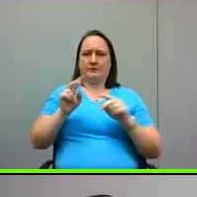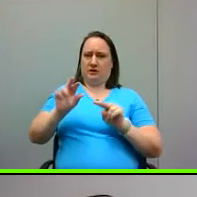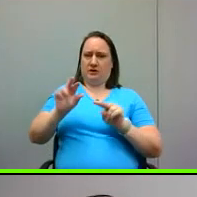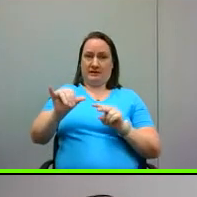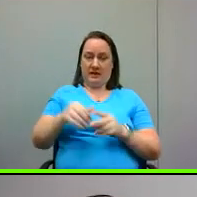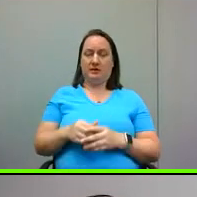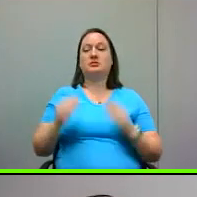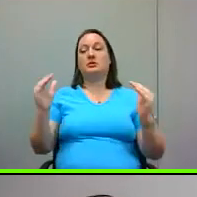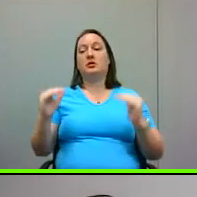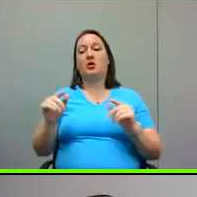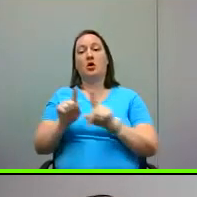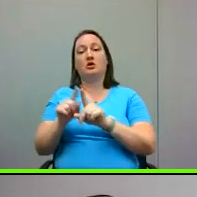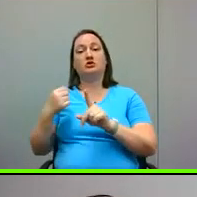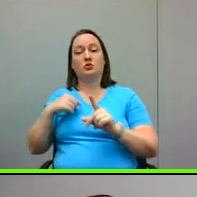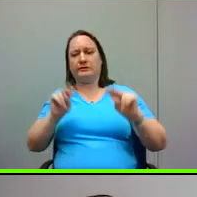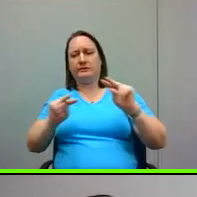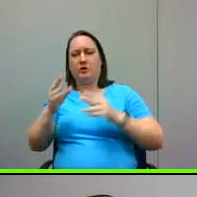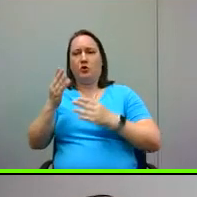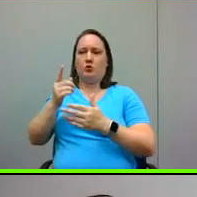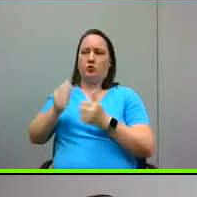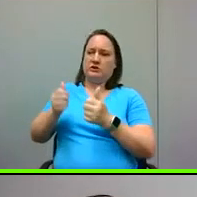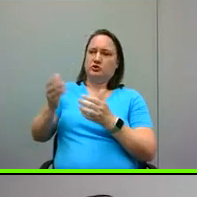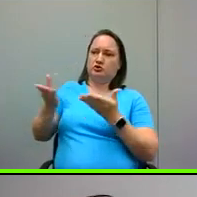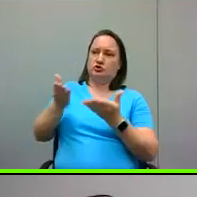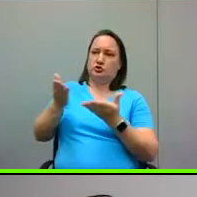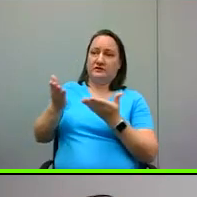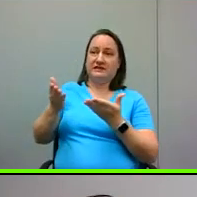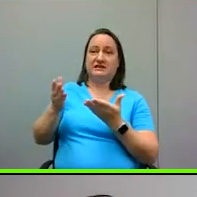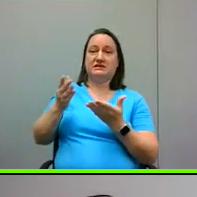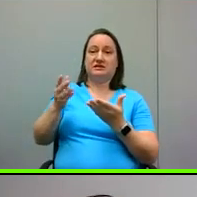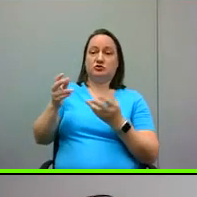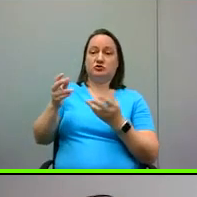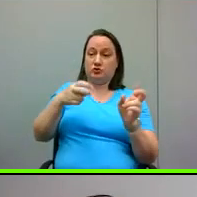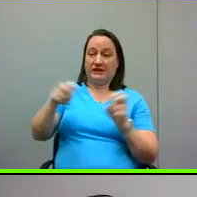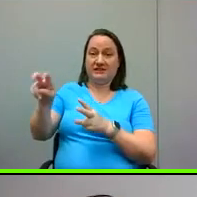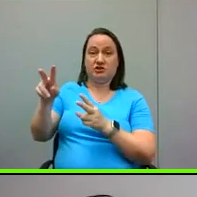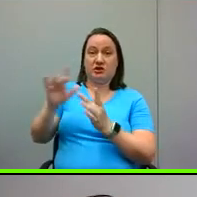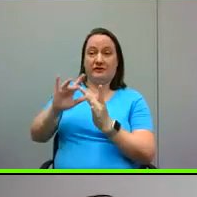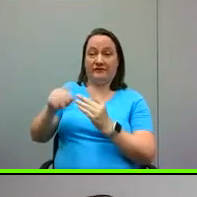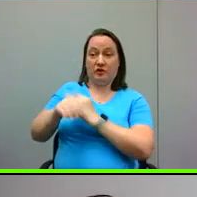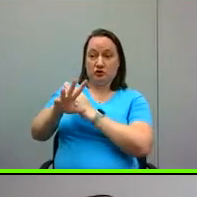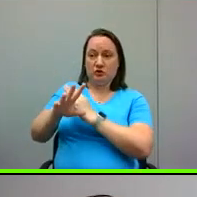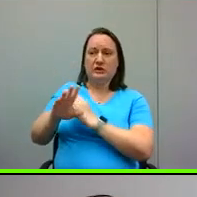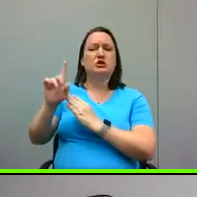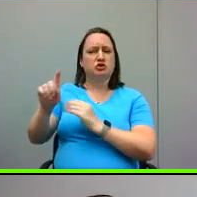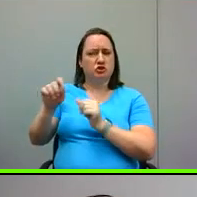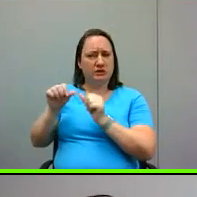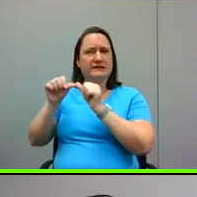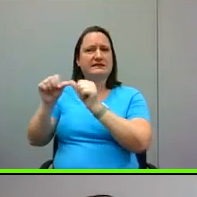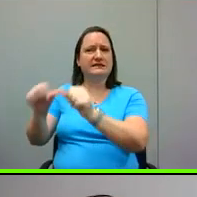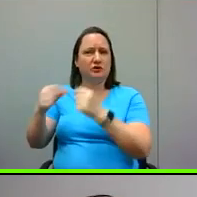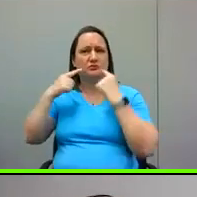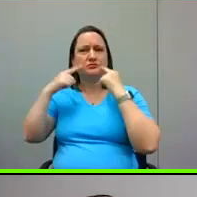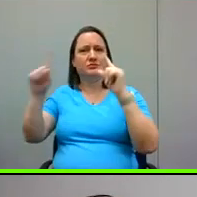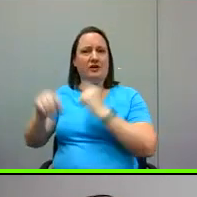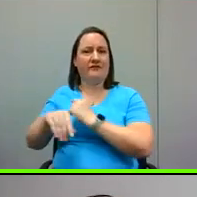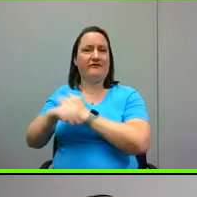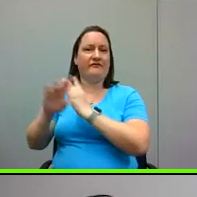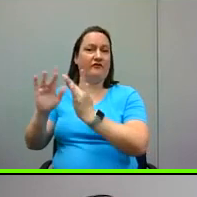are we currently doing virtually that we will continue virtually. And that's the same for WWRC. What we're doing good